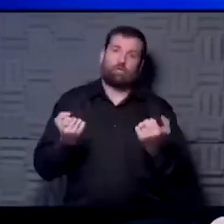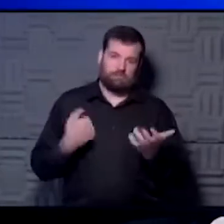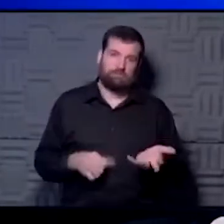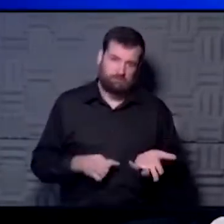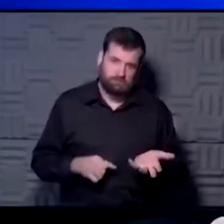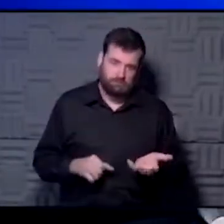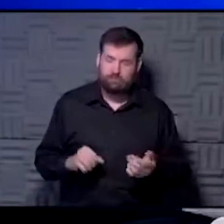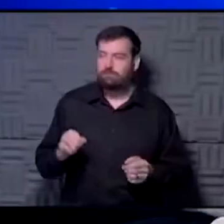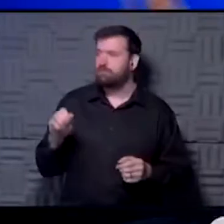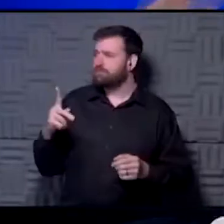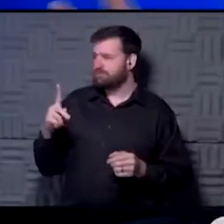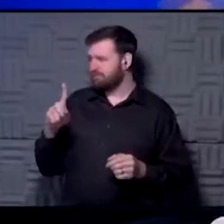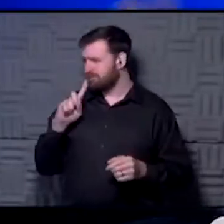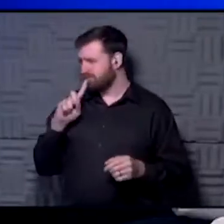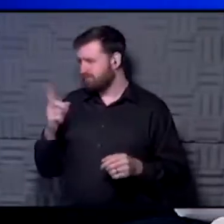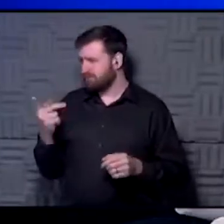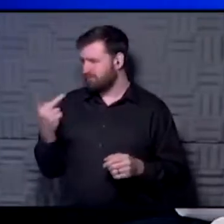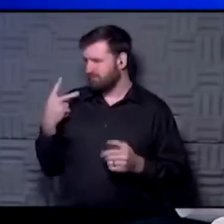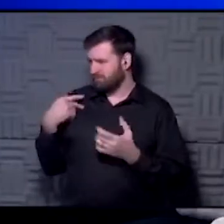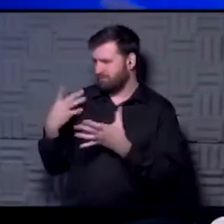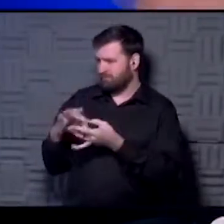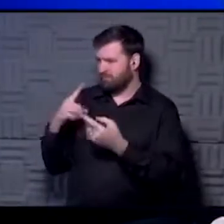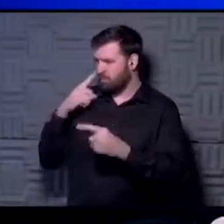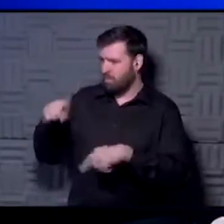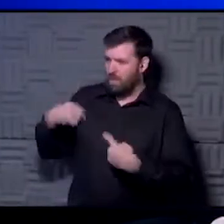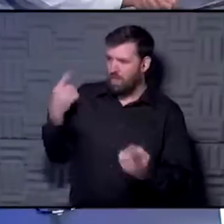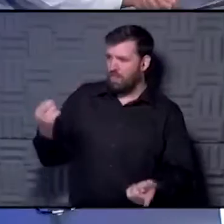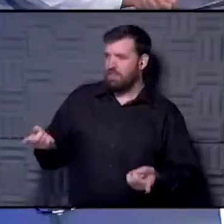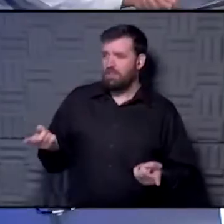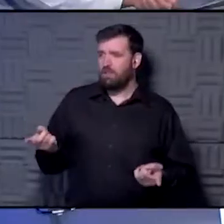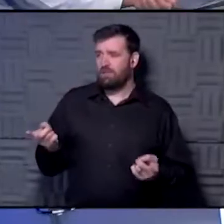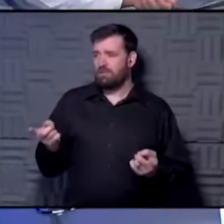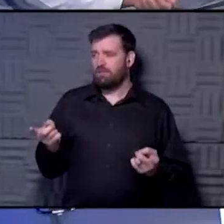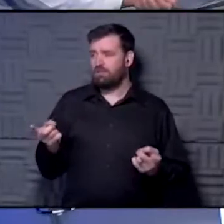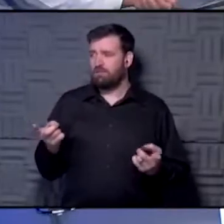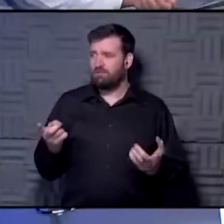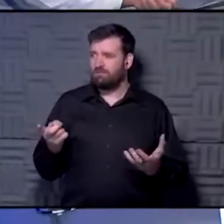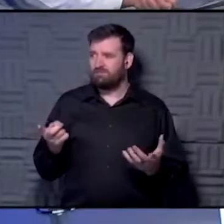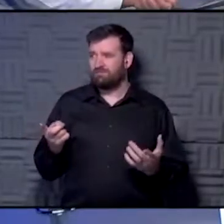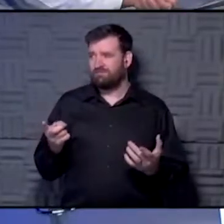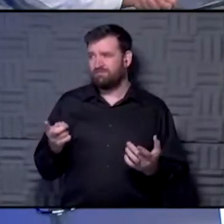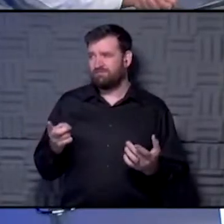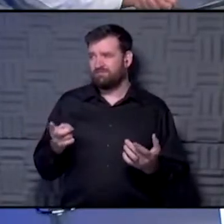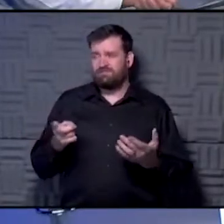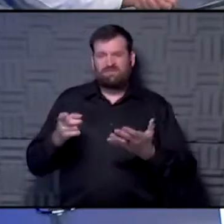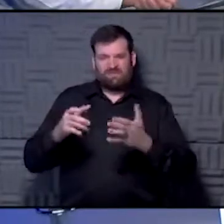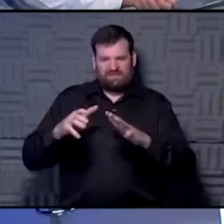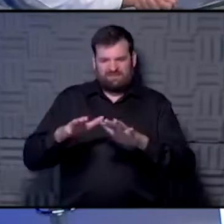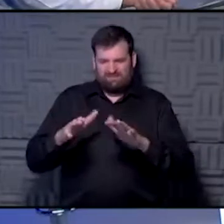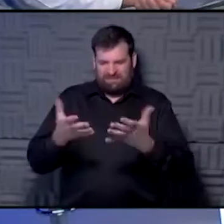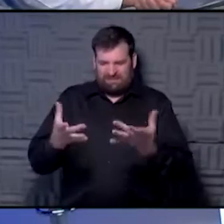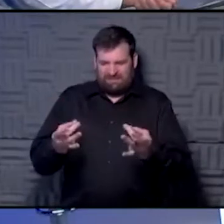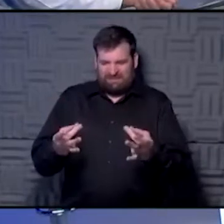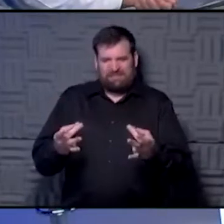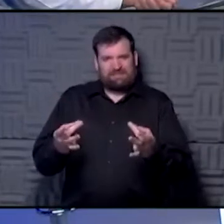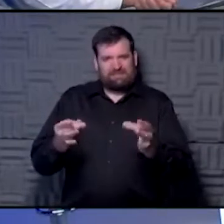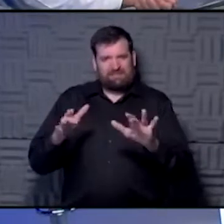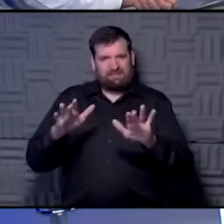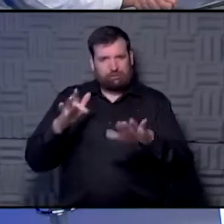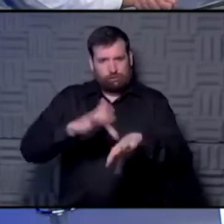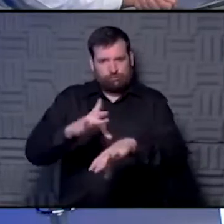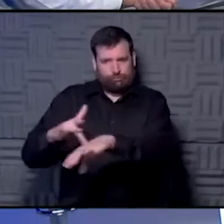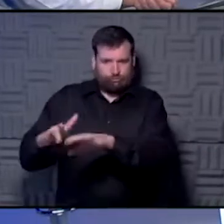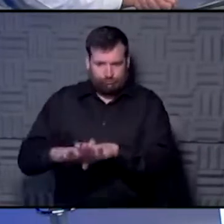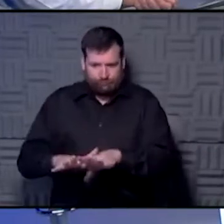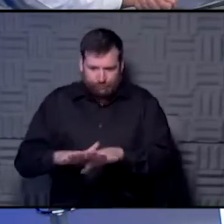So really not, and we've been saying that for a little while, Dana. We're not sure that this is really a surface disease. We do think it's like Amanda's point,